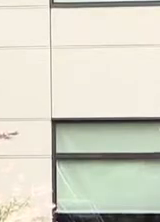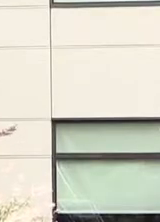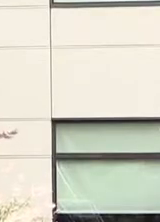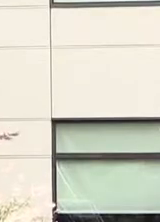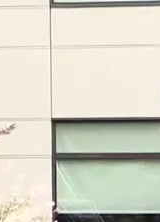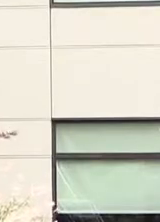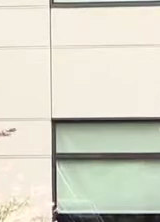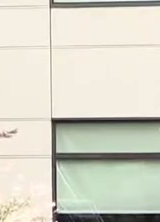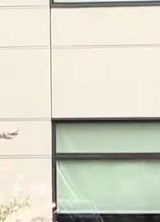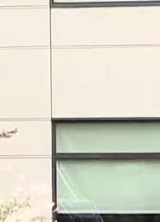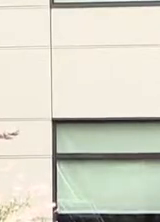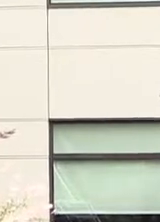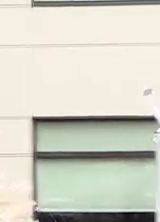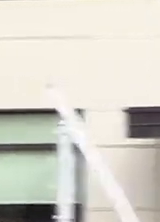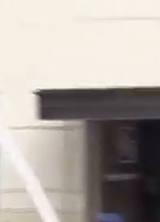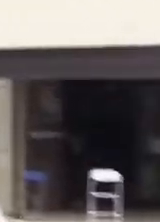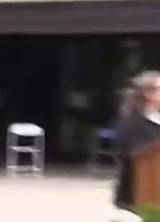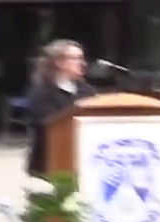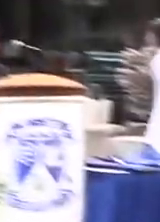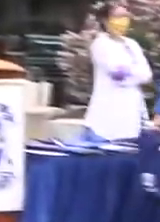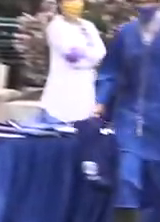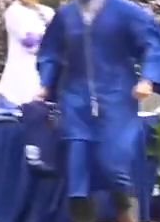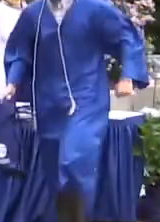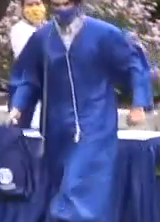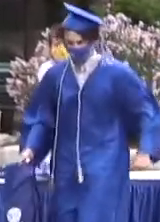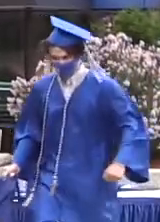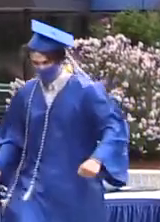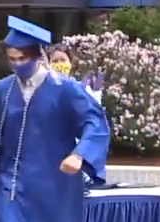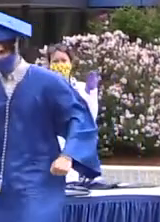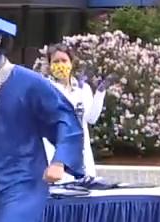Charles Merlin Darmstadt.